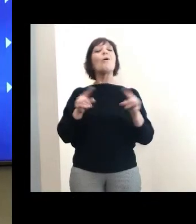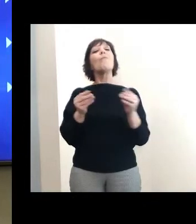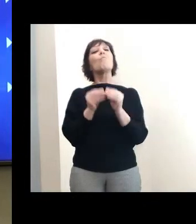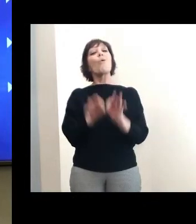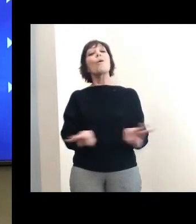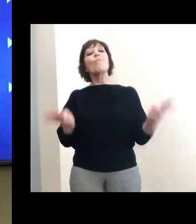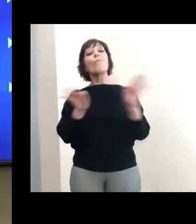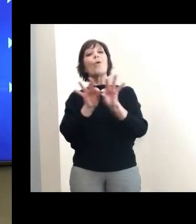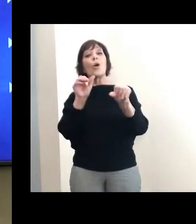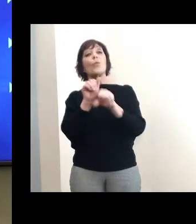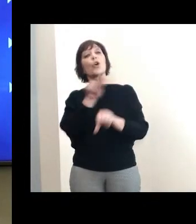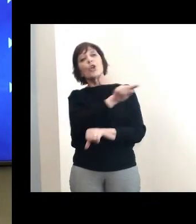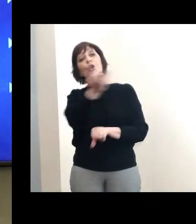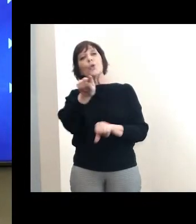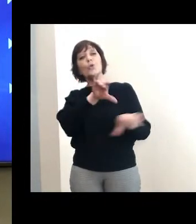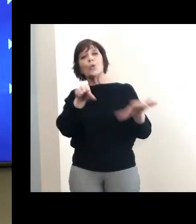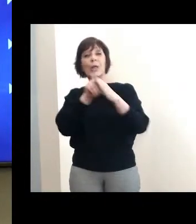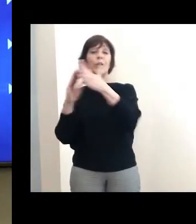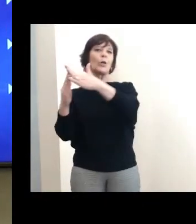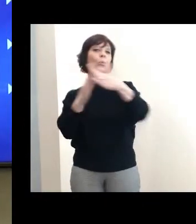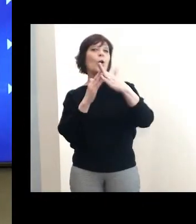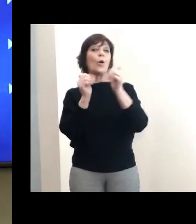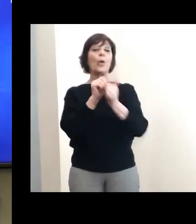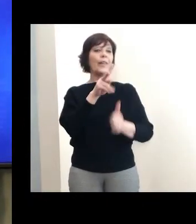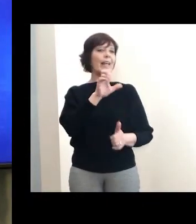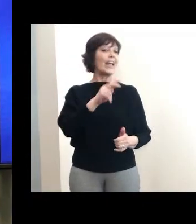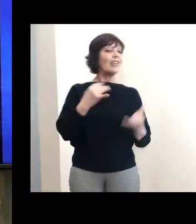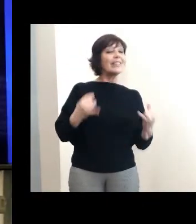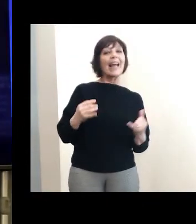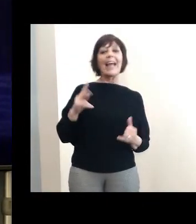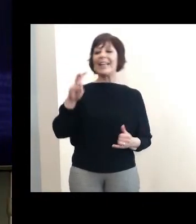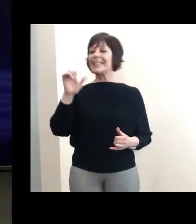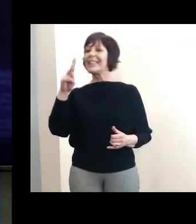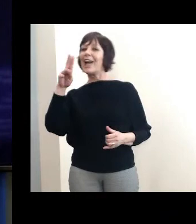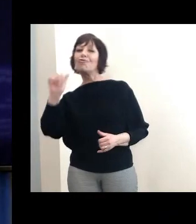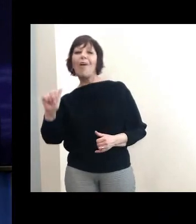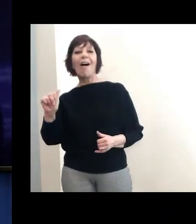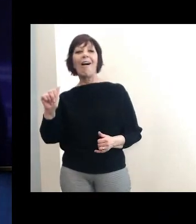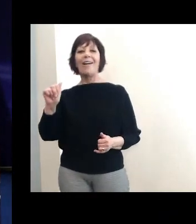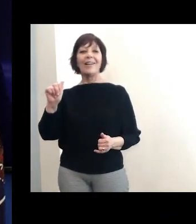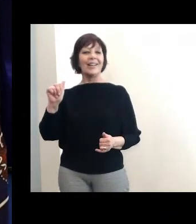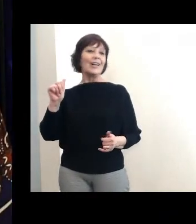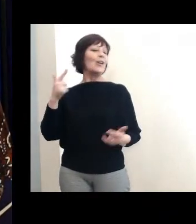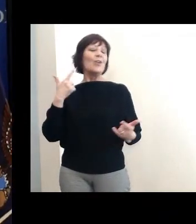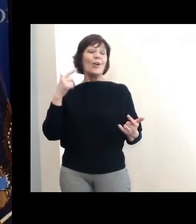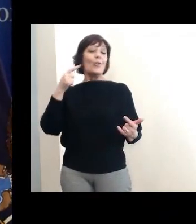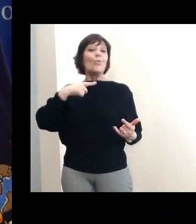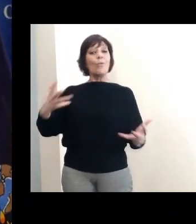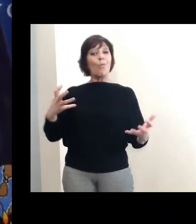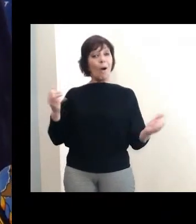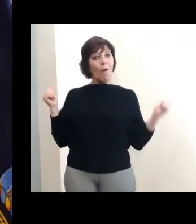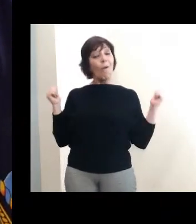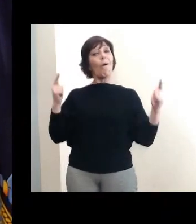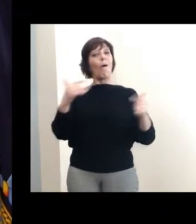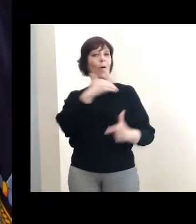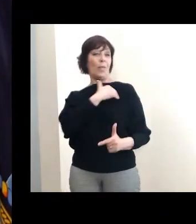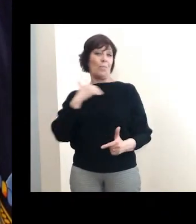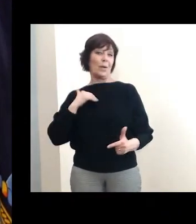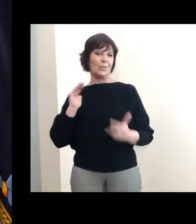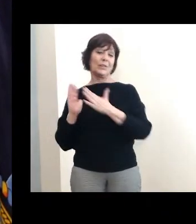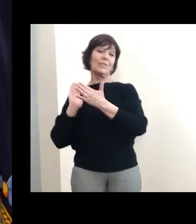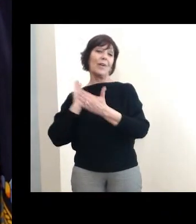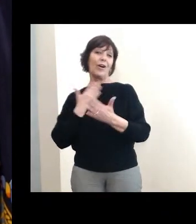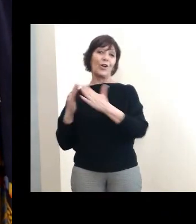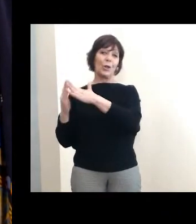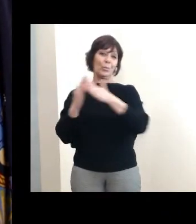importantly, the work that you do in the community with Karen today and Kendra, of course. We certainly want all the members of our community to be